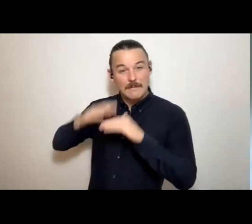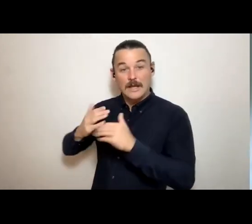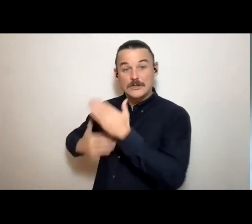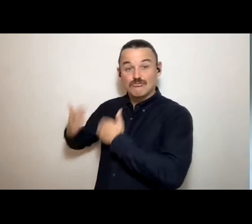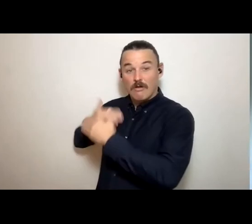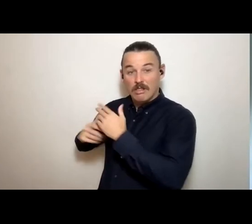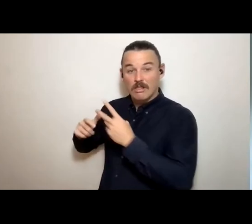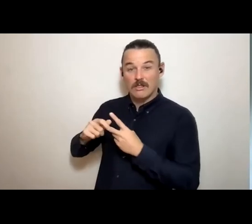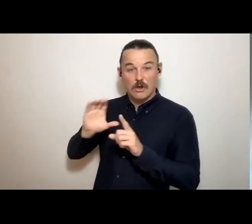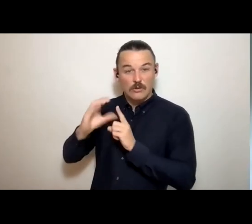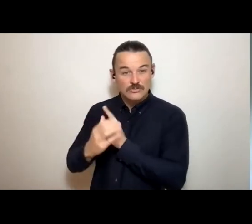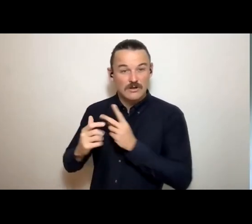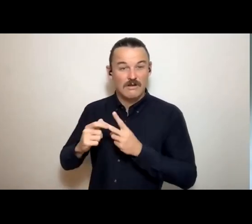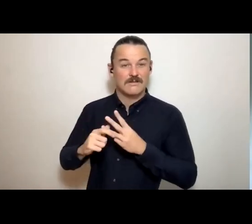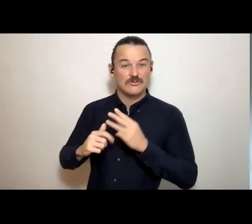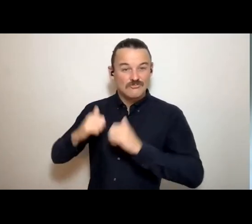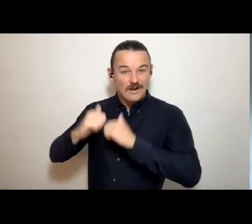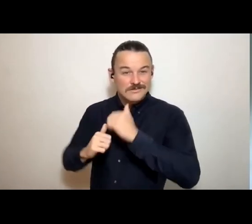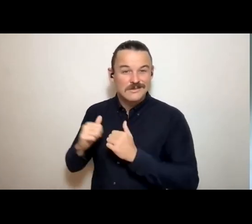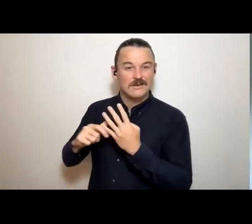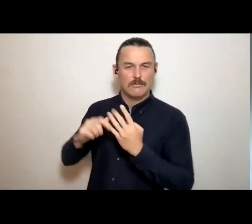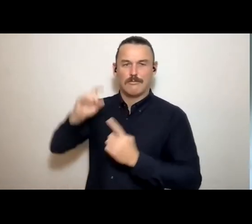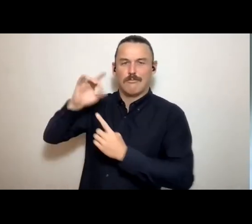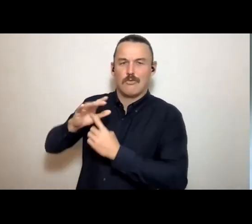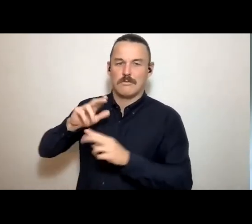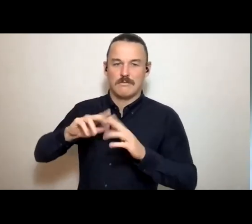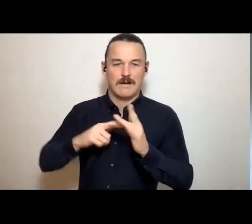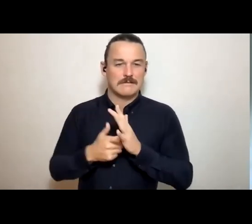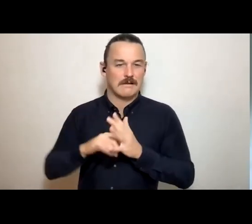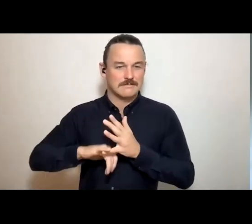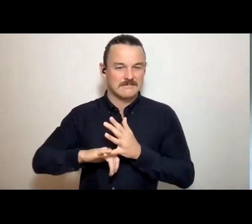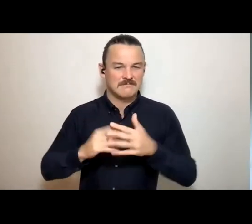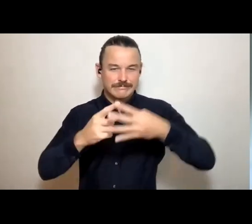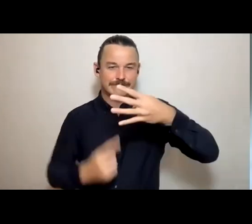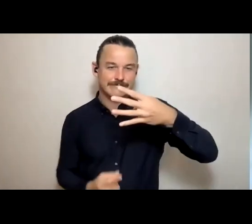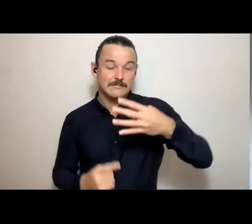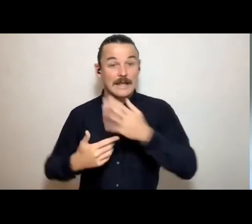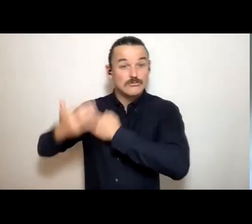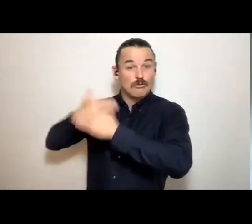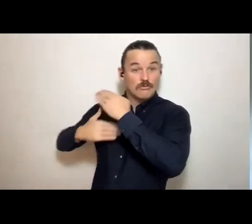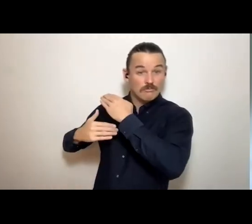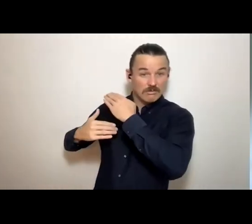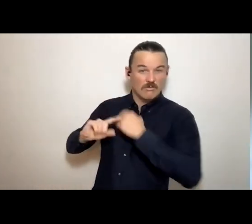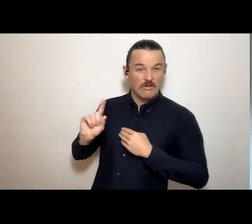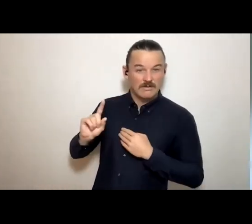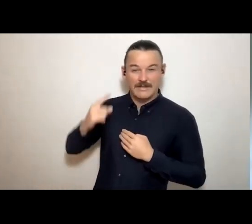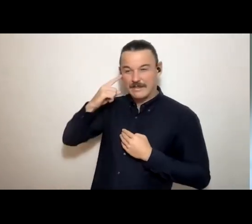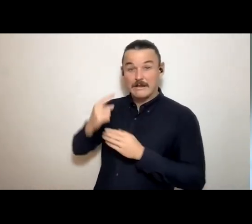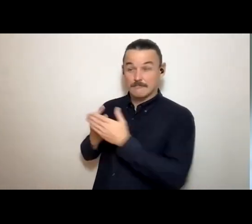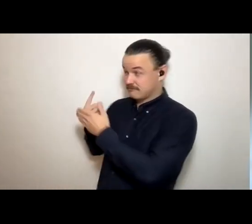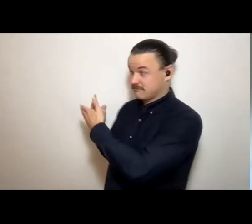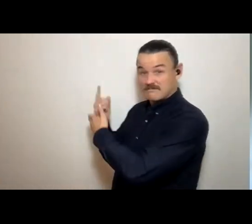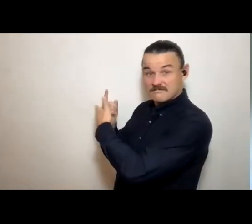structural factors, and or critical factors. Historical factors consider how past events shape our present and